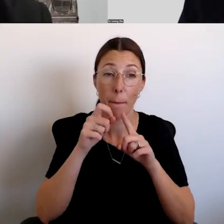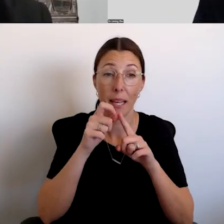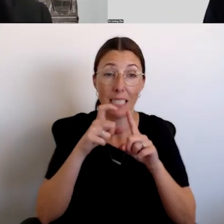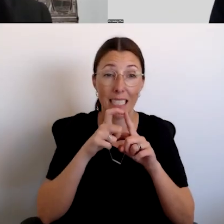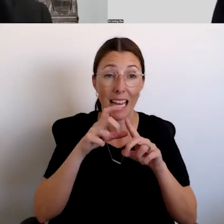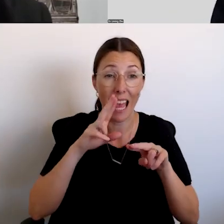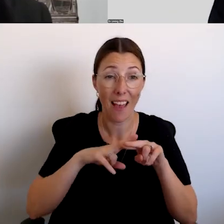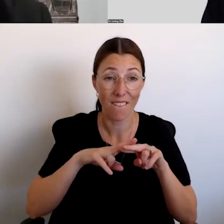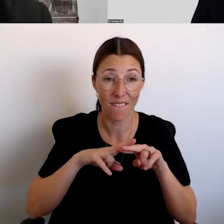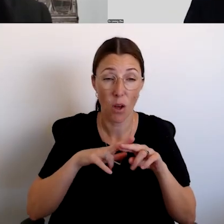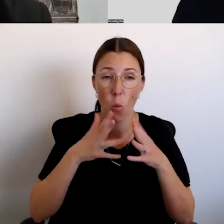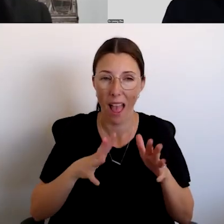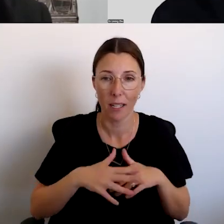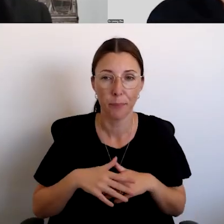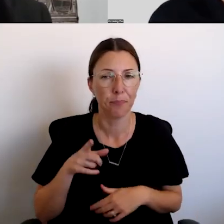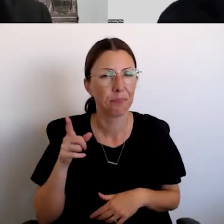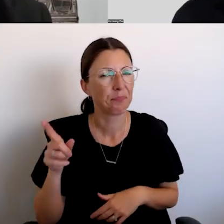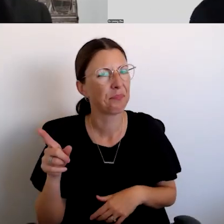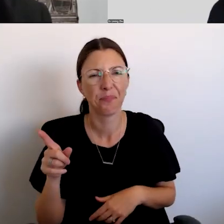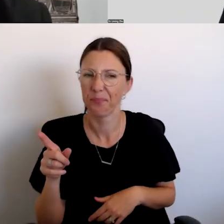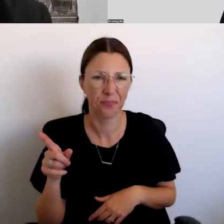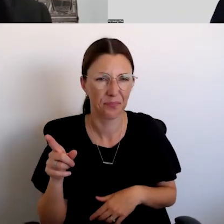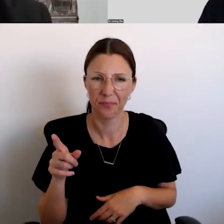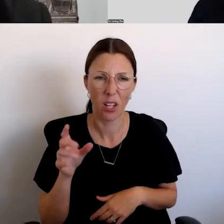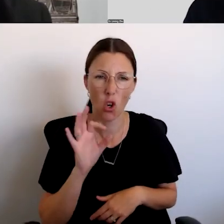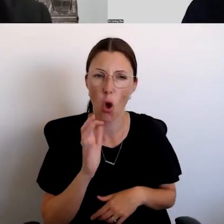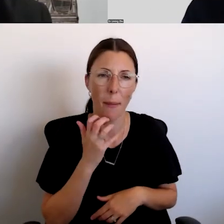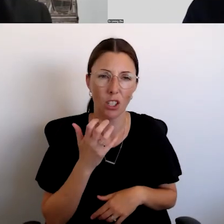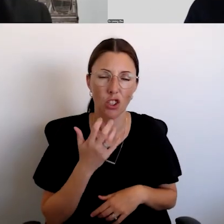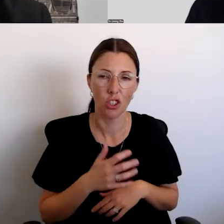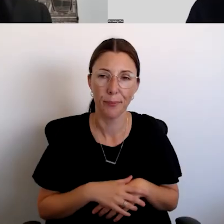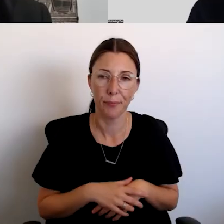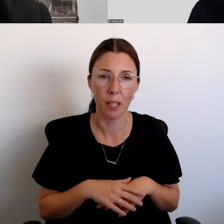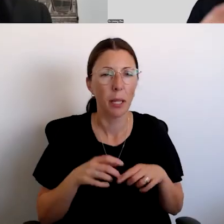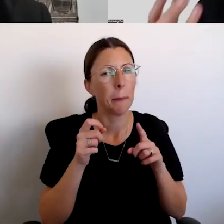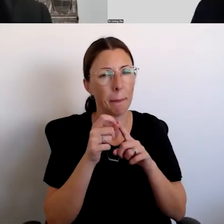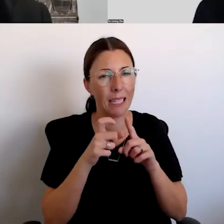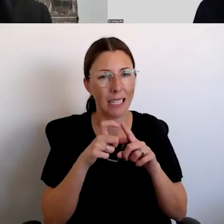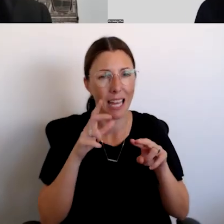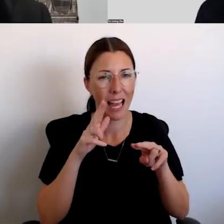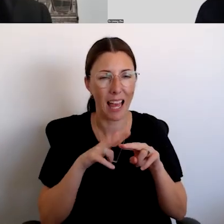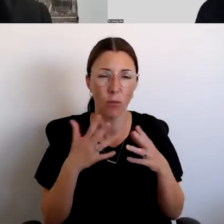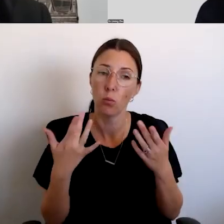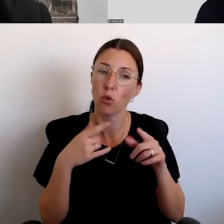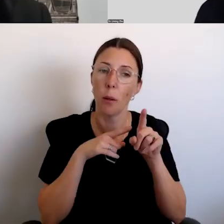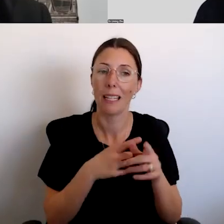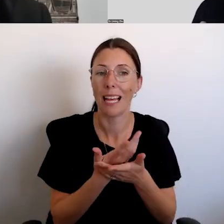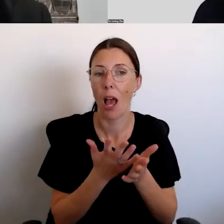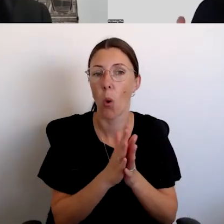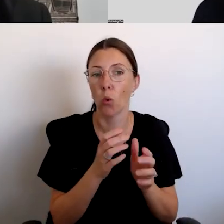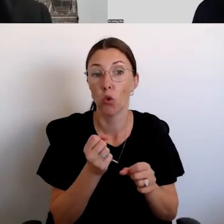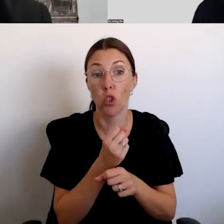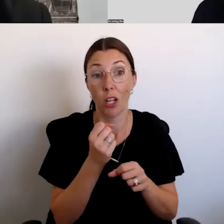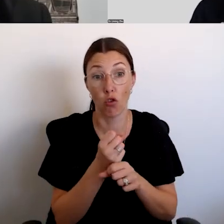Probably not much, whether it's text or PDF. And of course, PDF, depending on how you generate the PDF, a